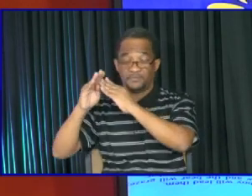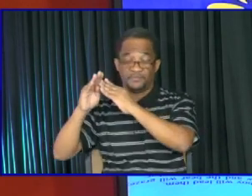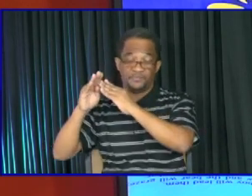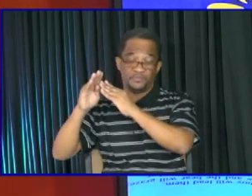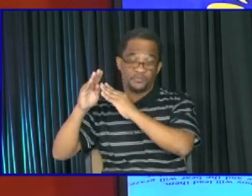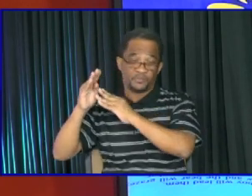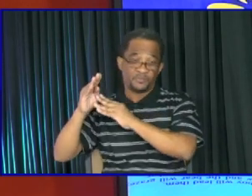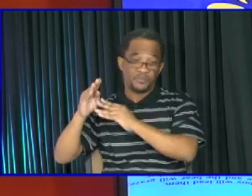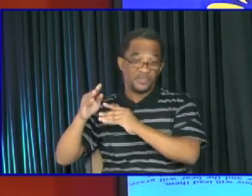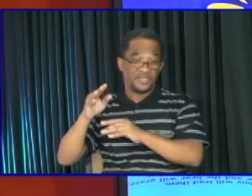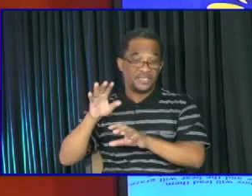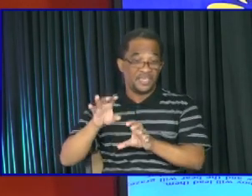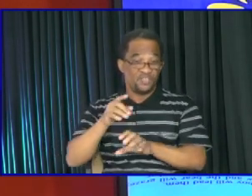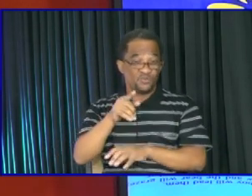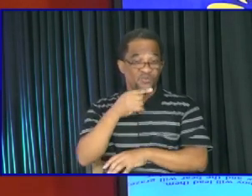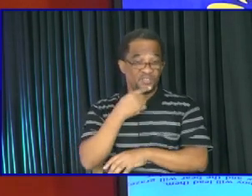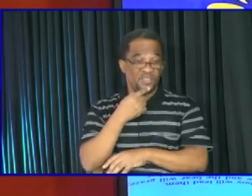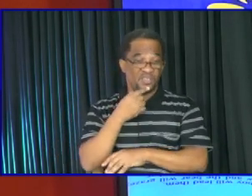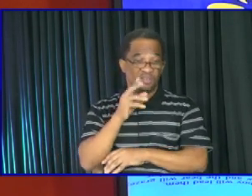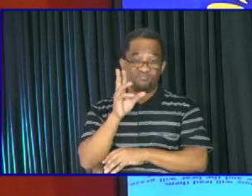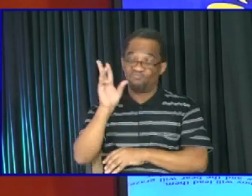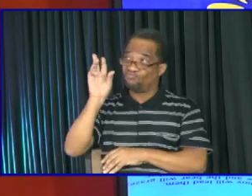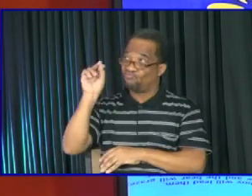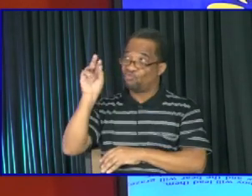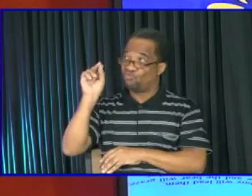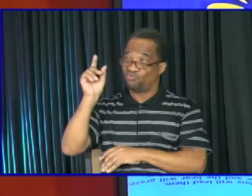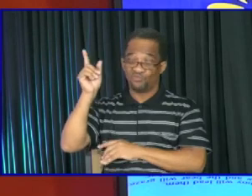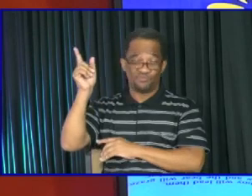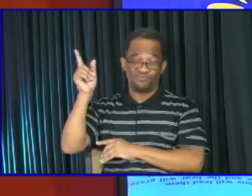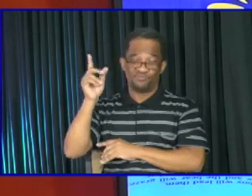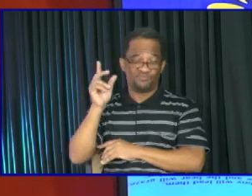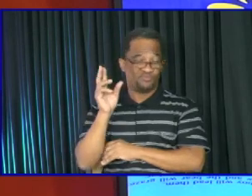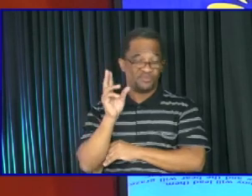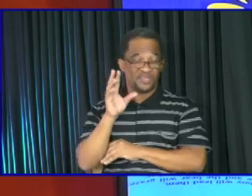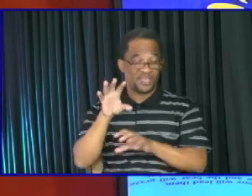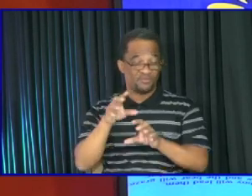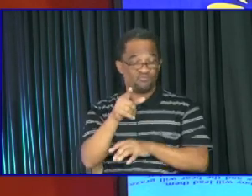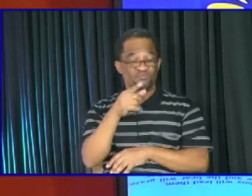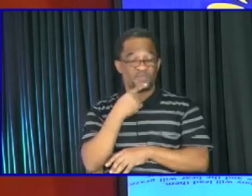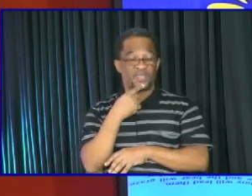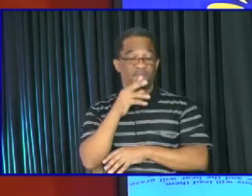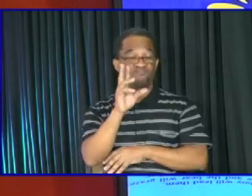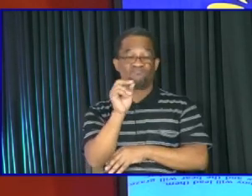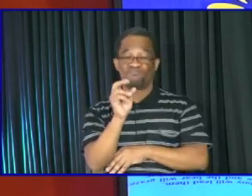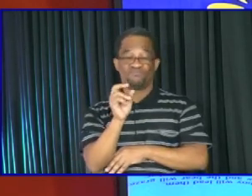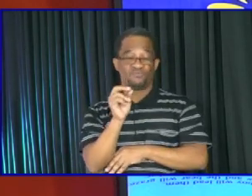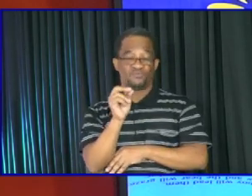you could say no to this man?